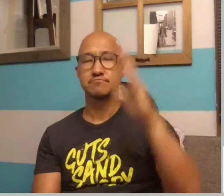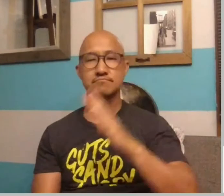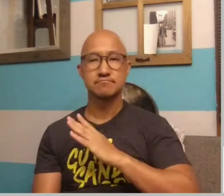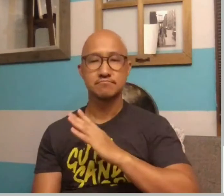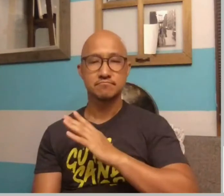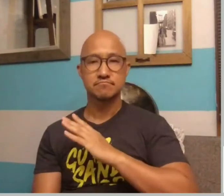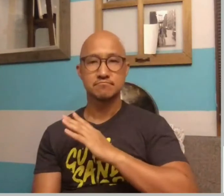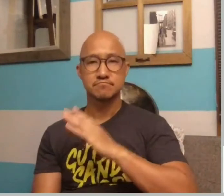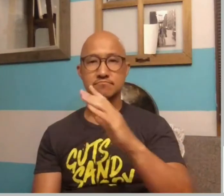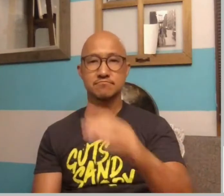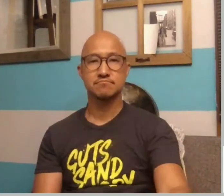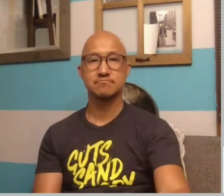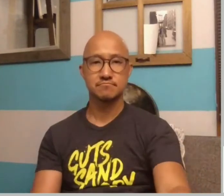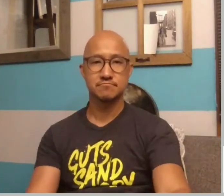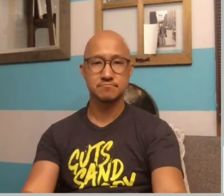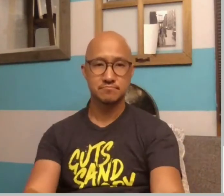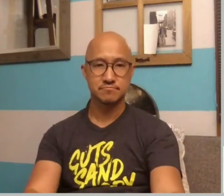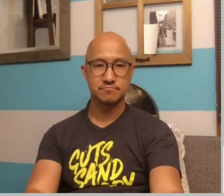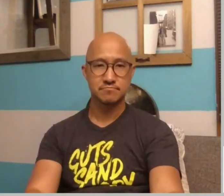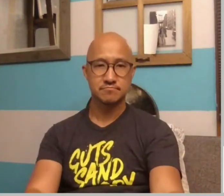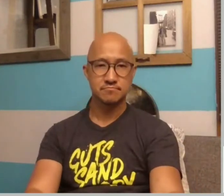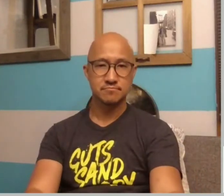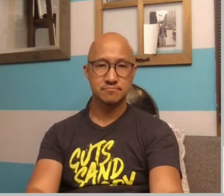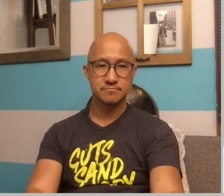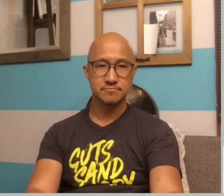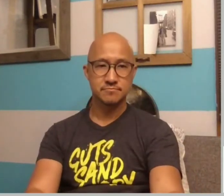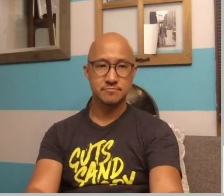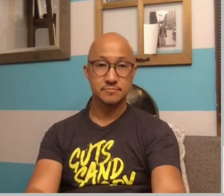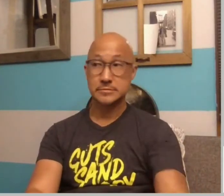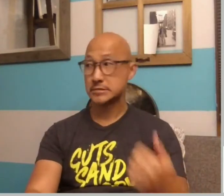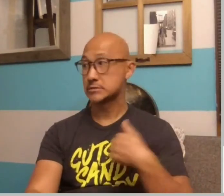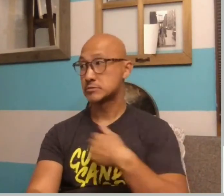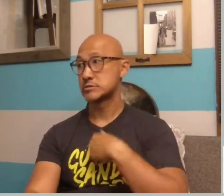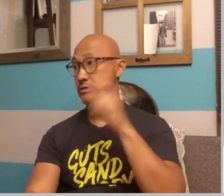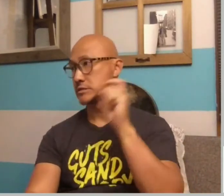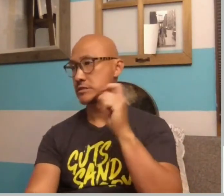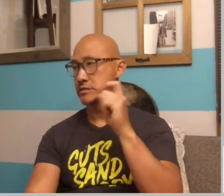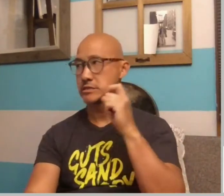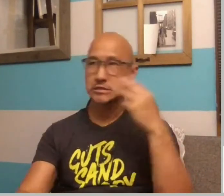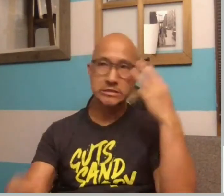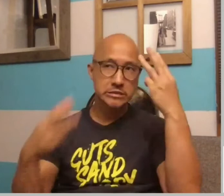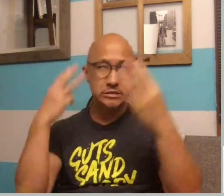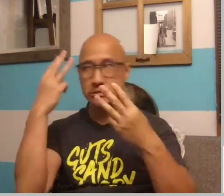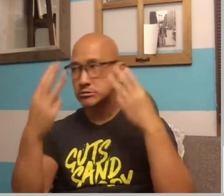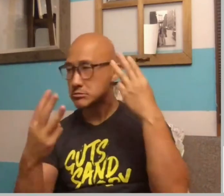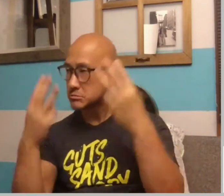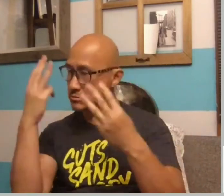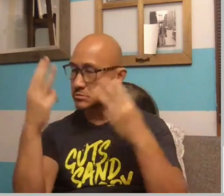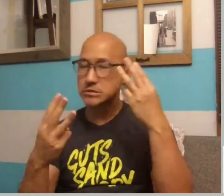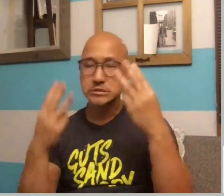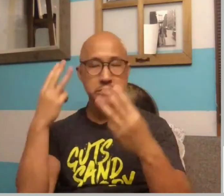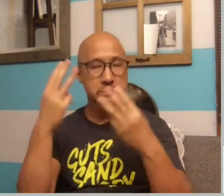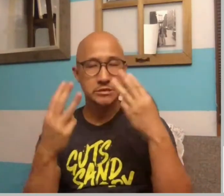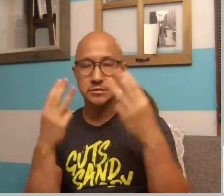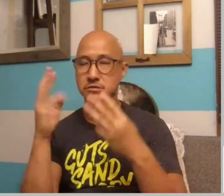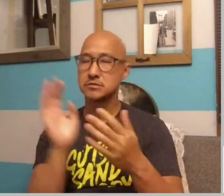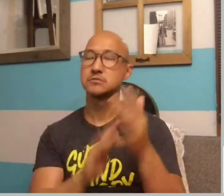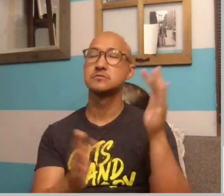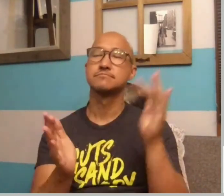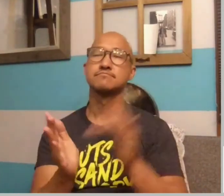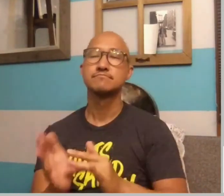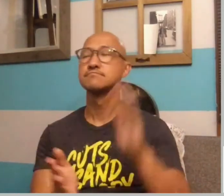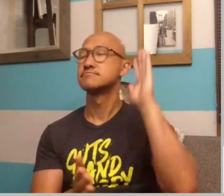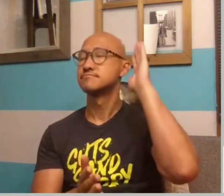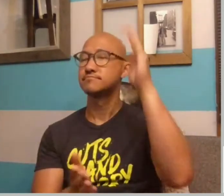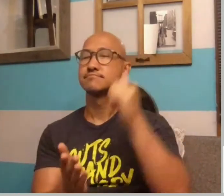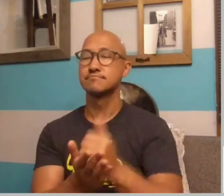the croxymoron. We don't even have to do any of the heavy lifting to take the opportunity of Jesus' grace. It's already been done on the cross.